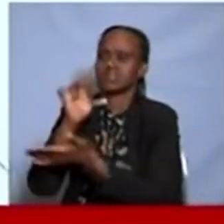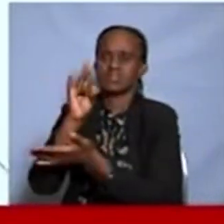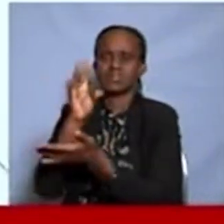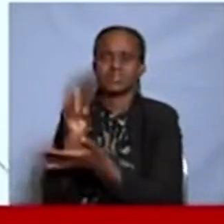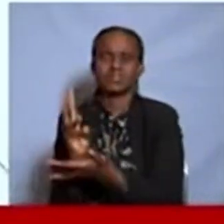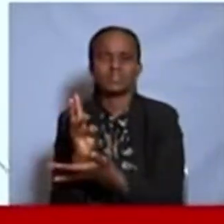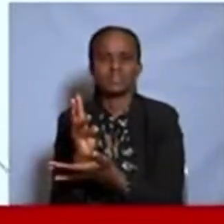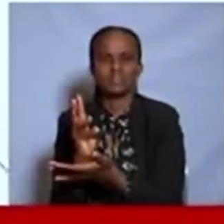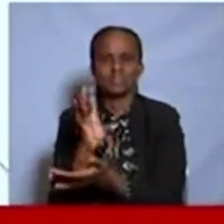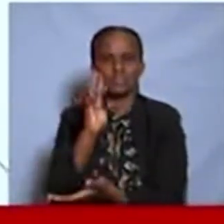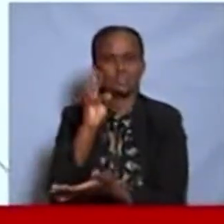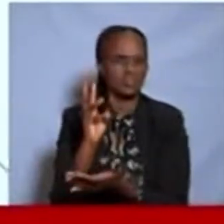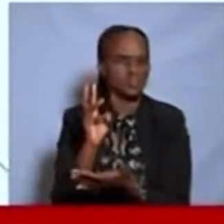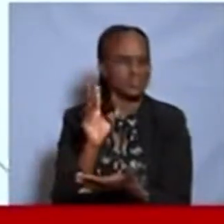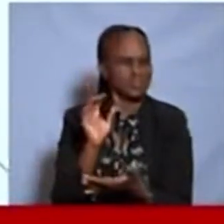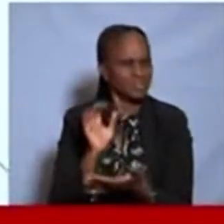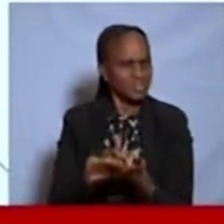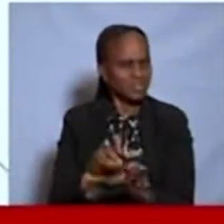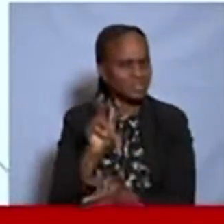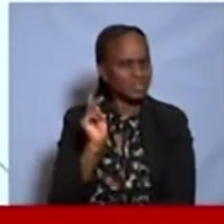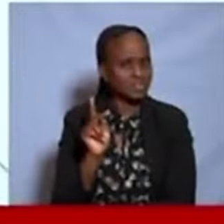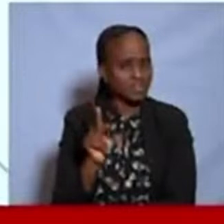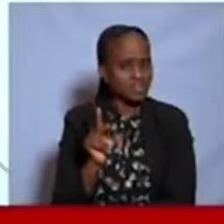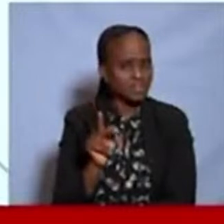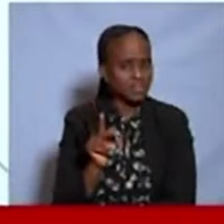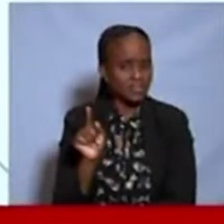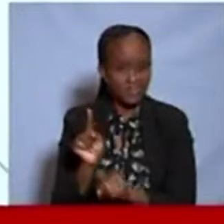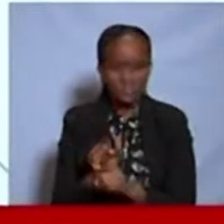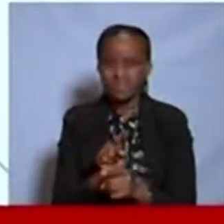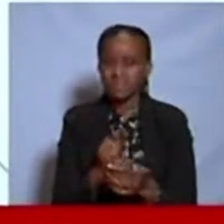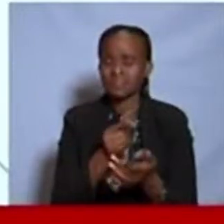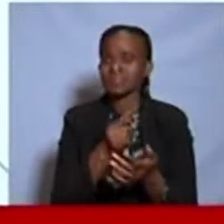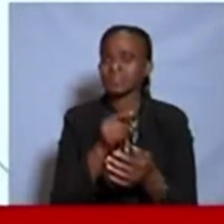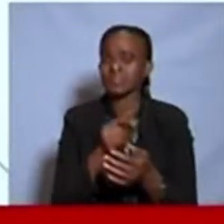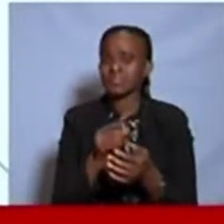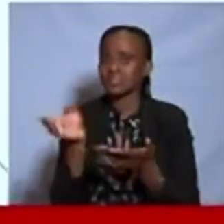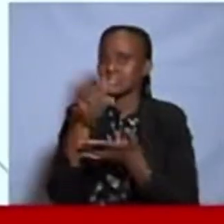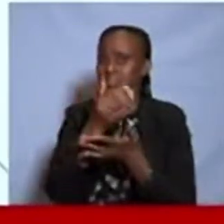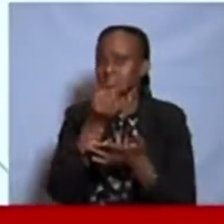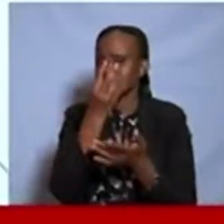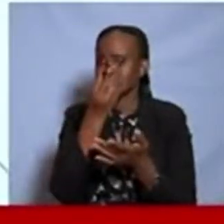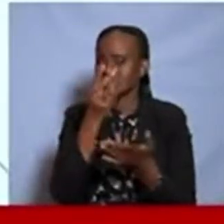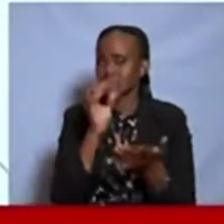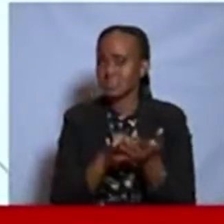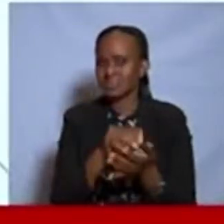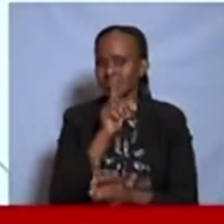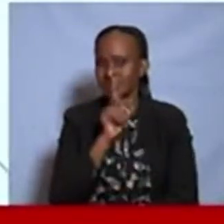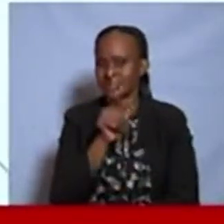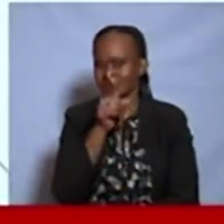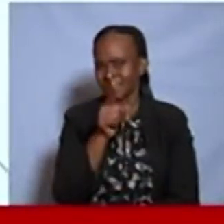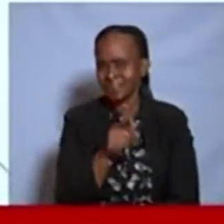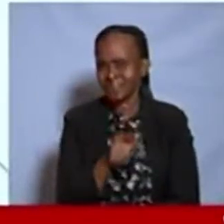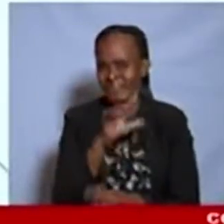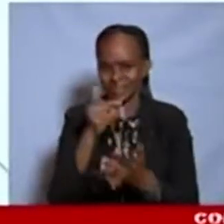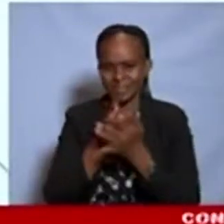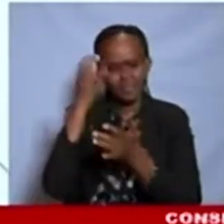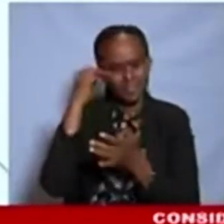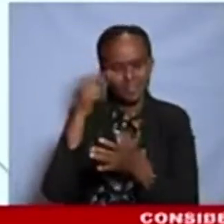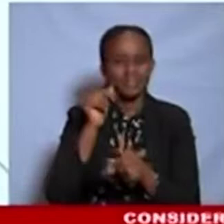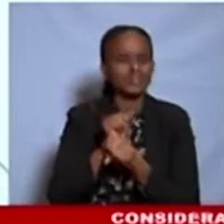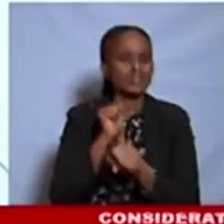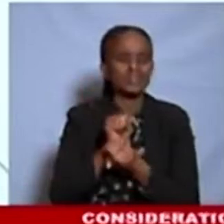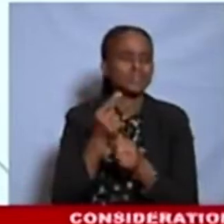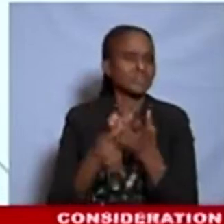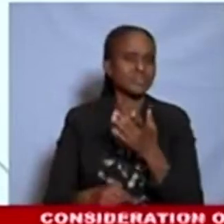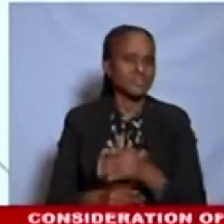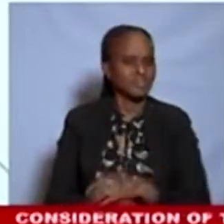making a 76,000 kwacha. And if you even fail to collect 76,000 kwacha, you collect 12,000, surely. What are all these officers doing?